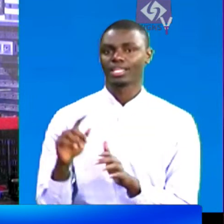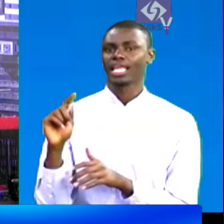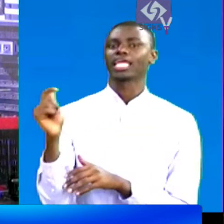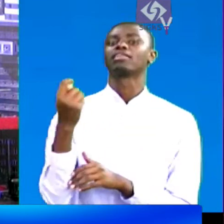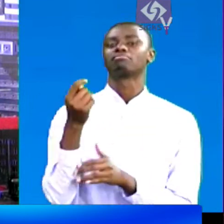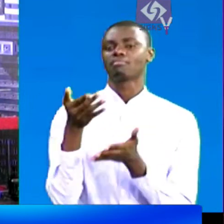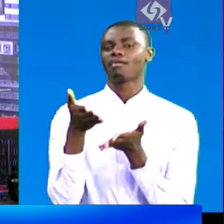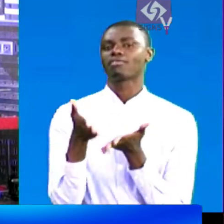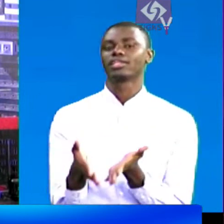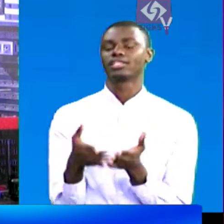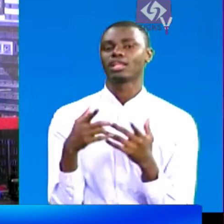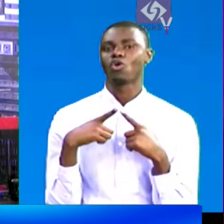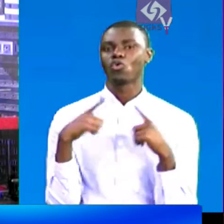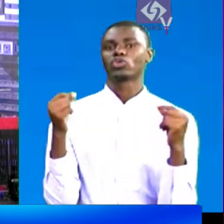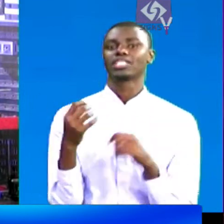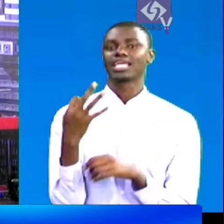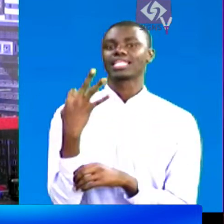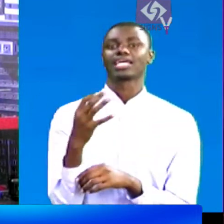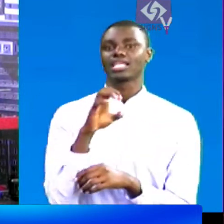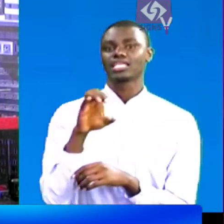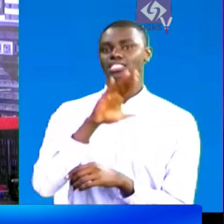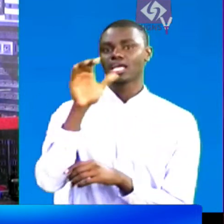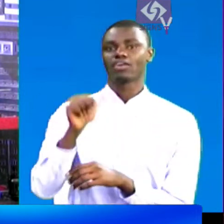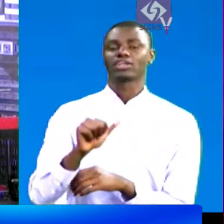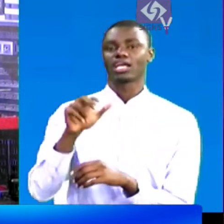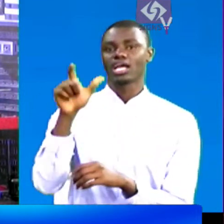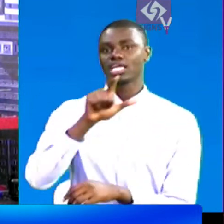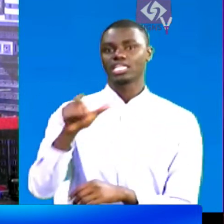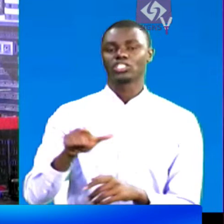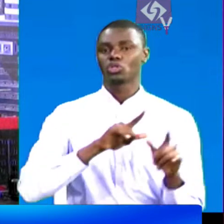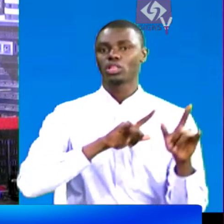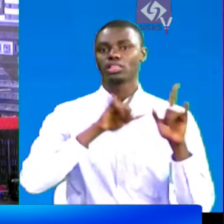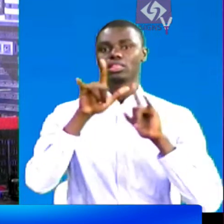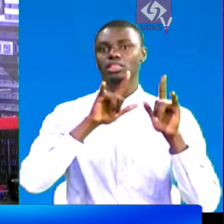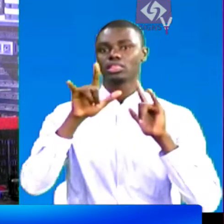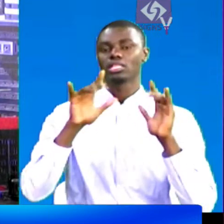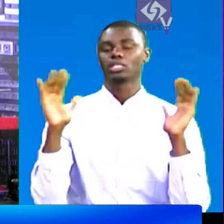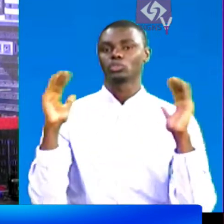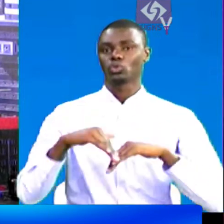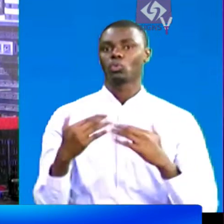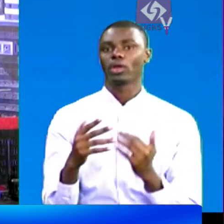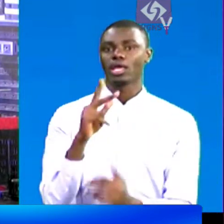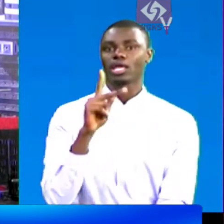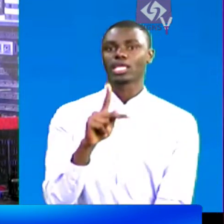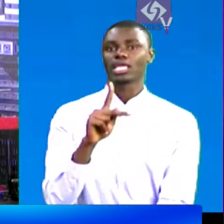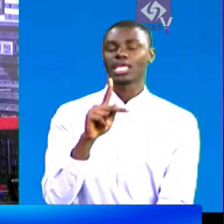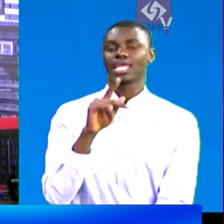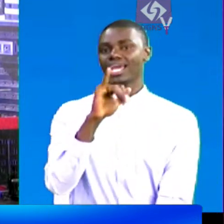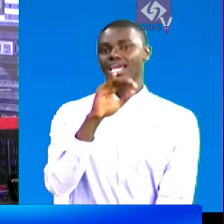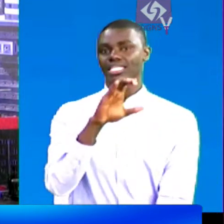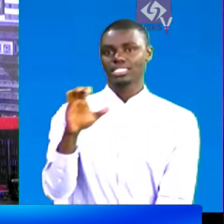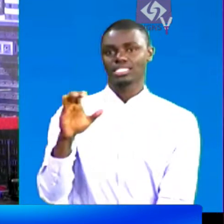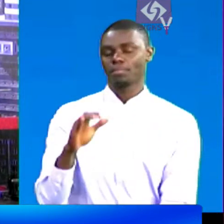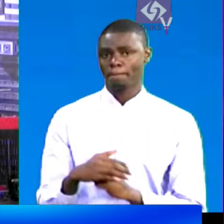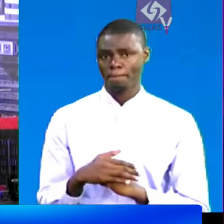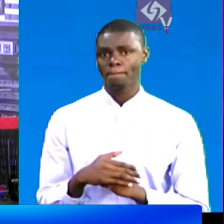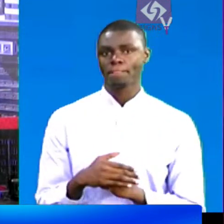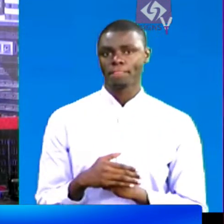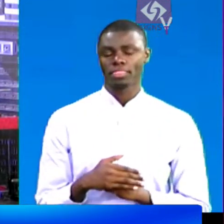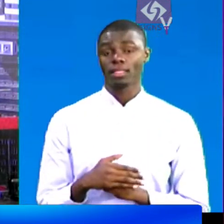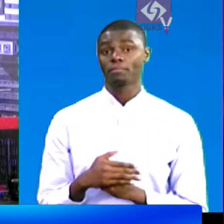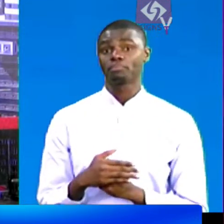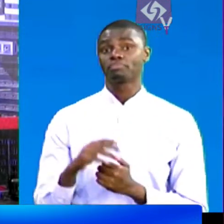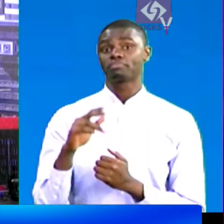Kenya is currently hosting the 3rd East African Regional Tourism Summit at the Kenyatta International Convention